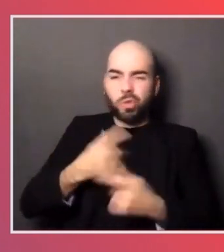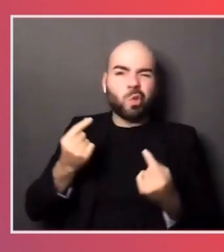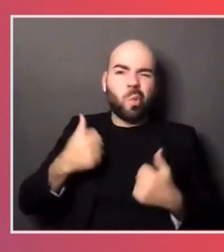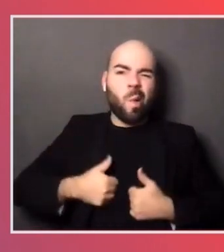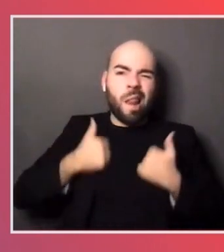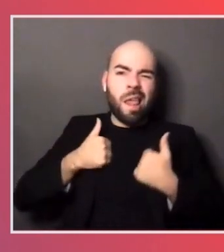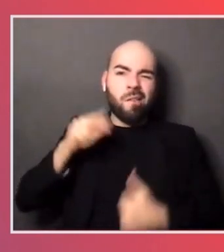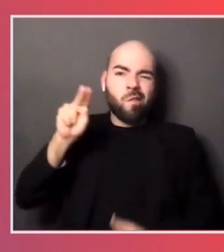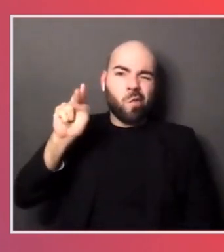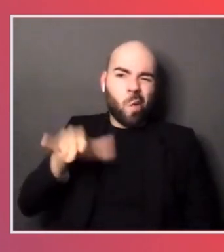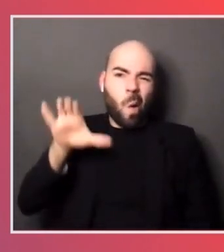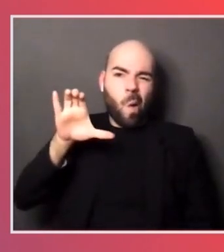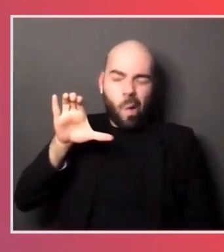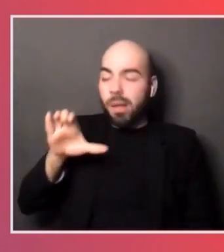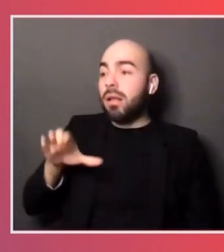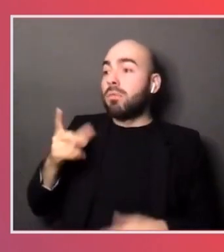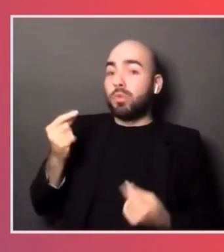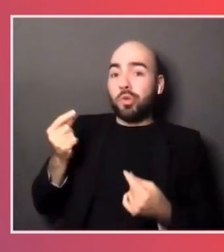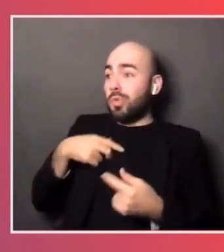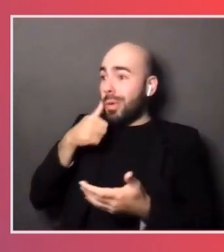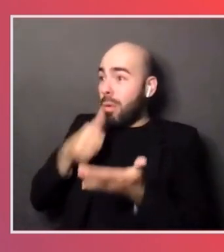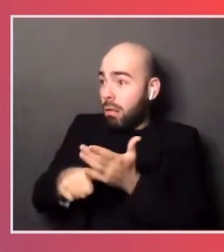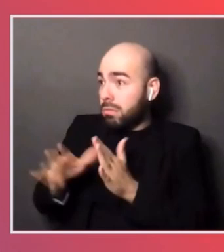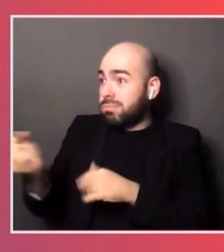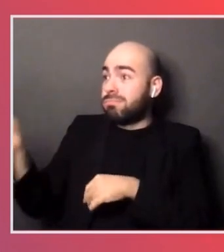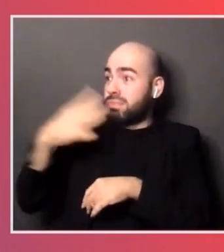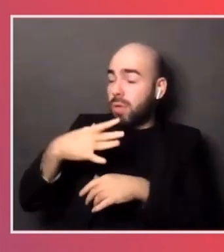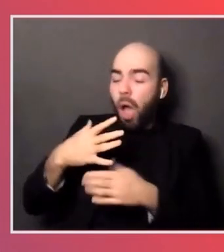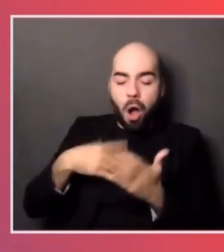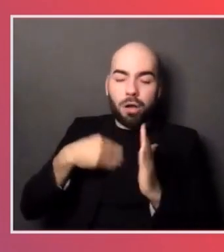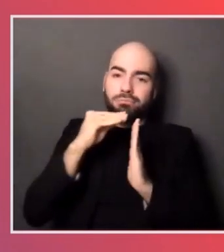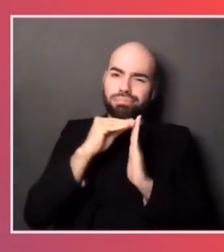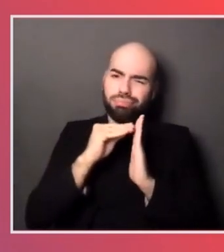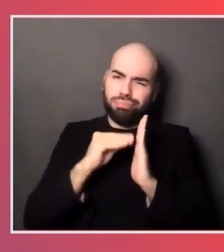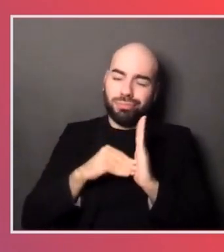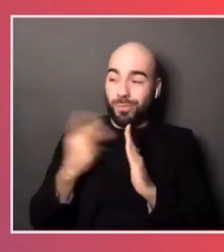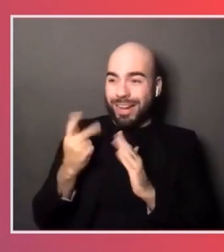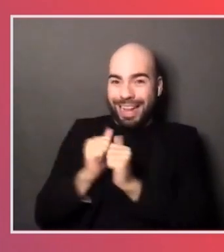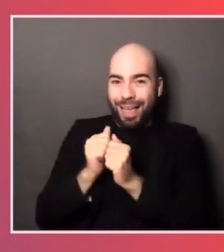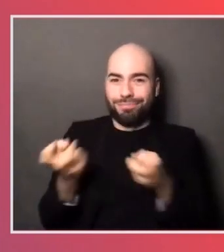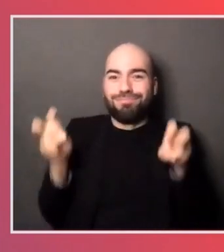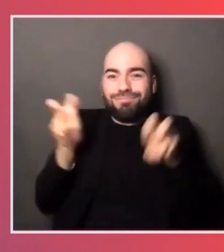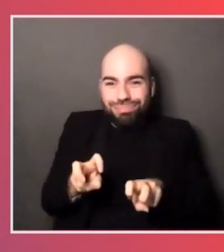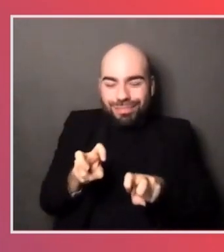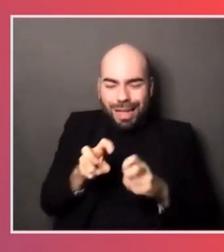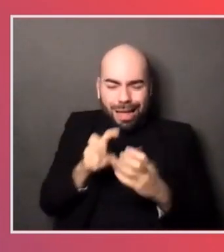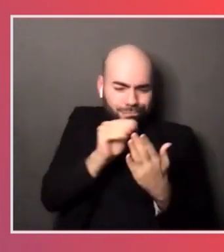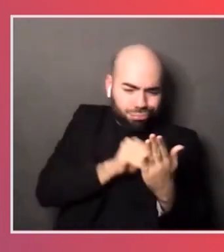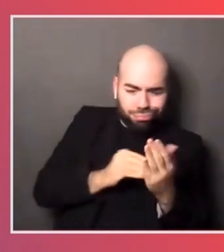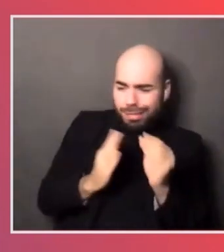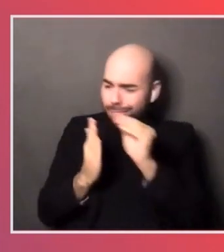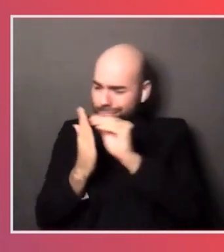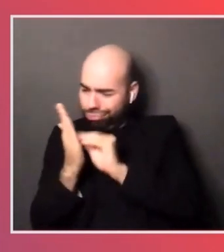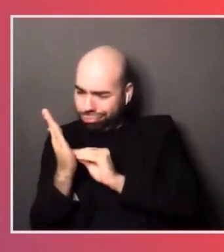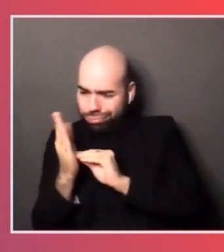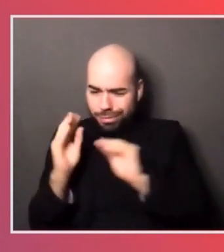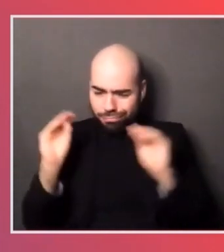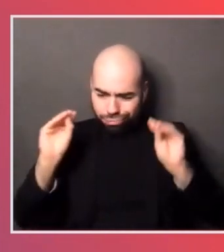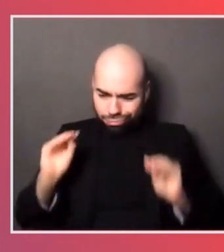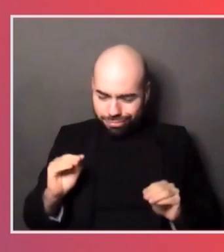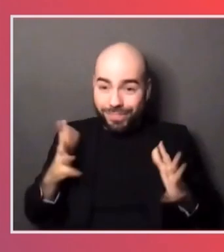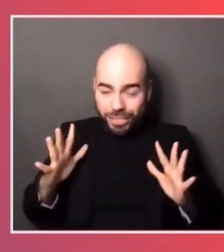ballots. We sat together and filled them out and put our little naked ballots in their